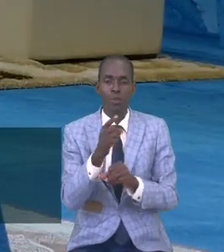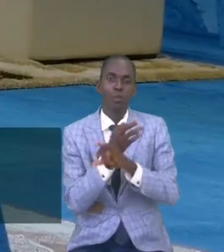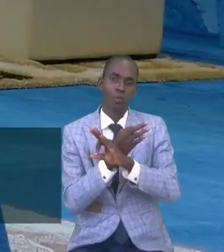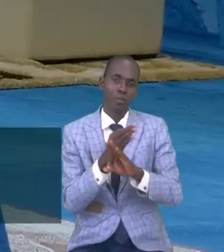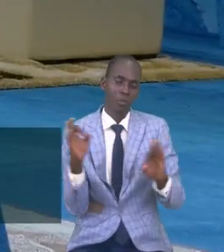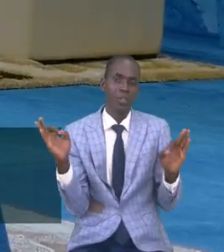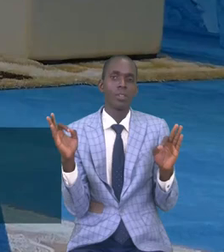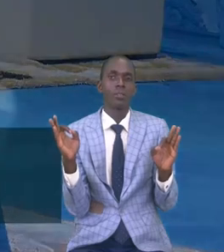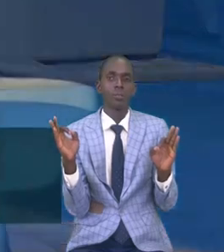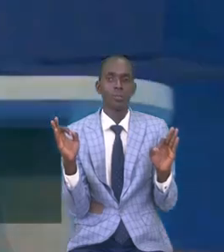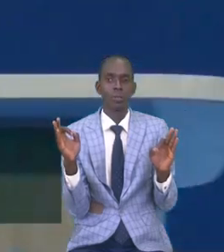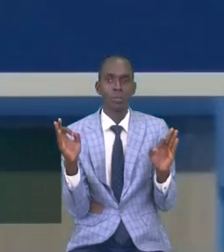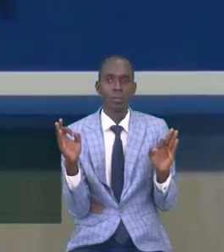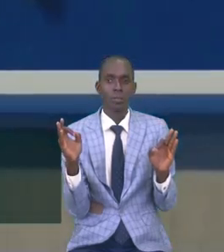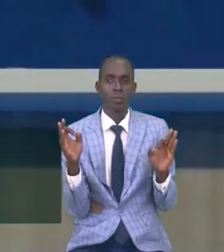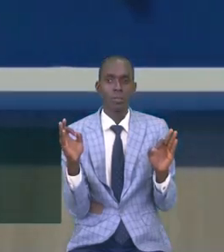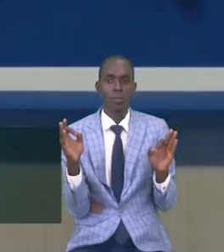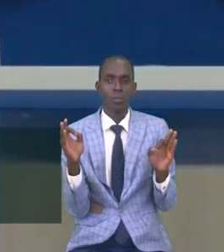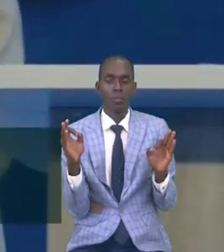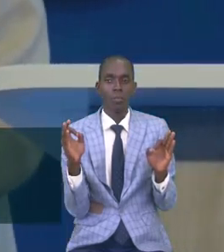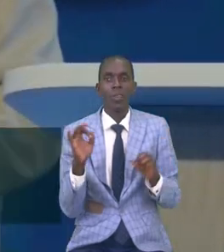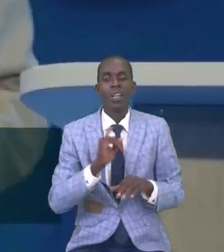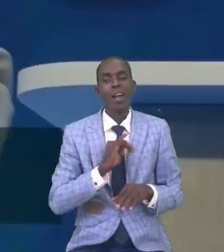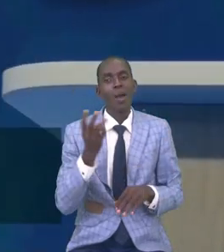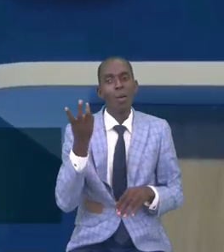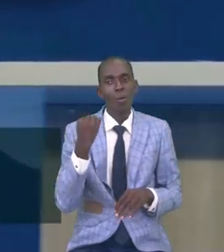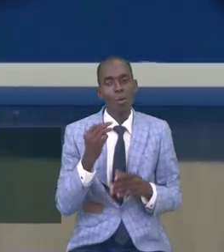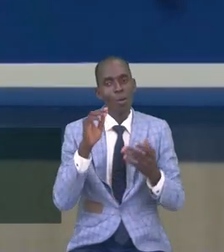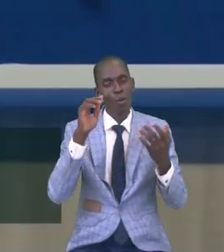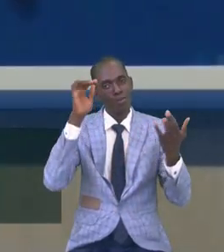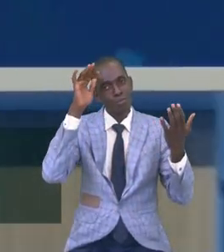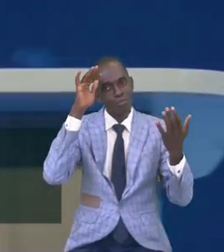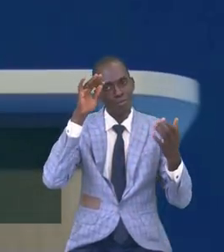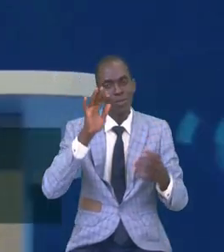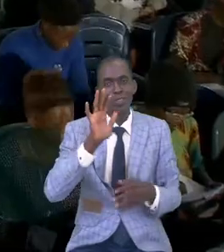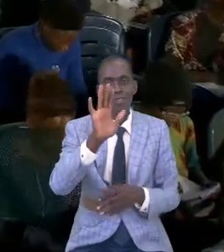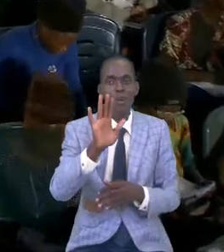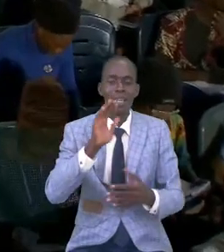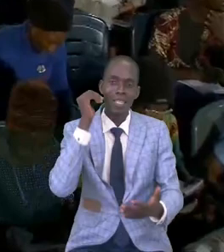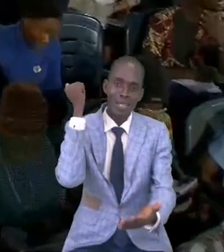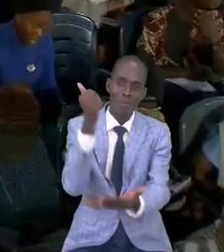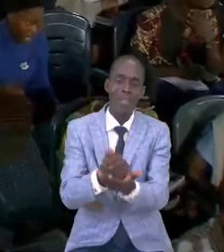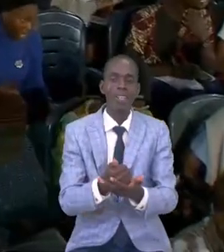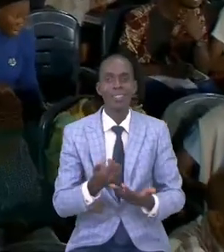you free. I was waiting for your amen there.